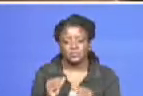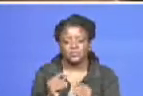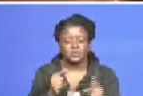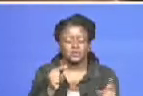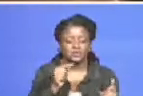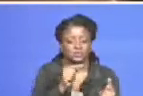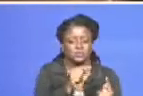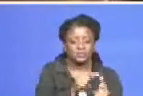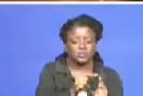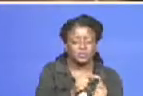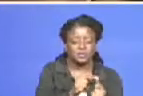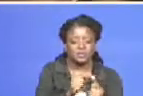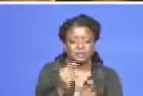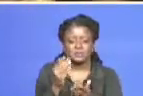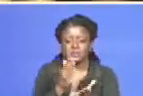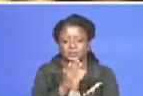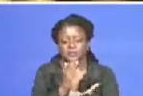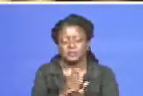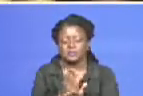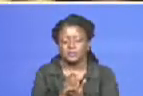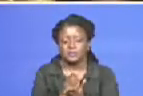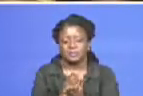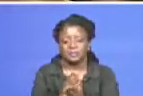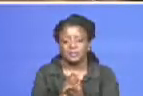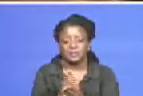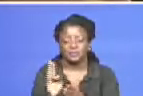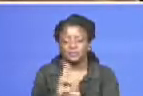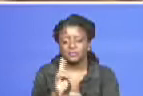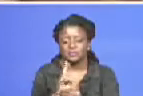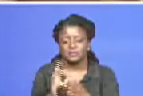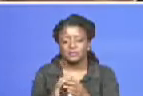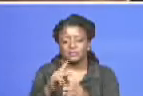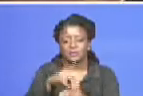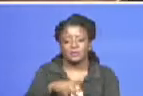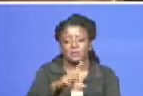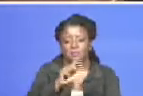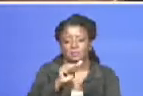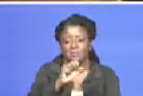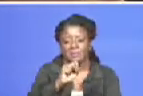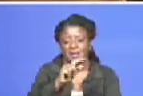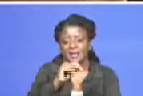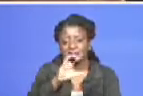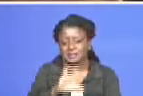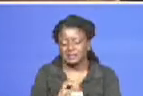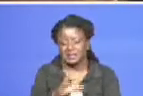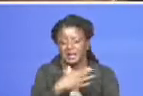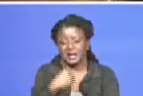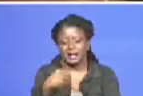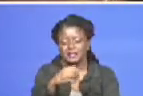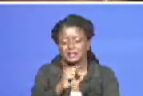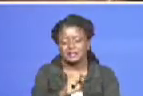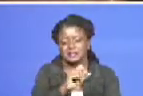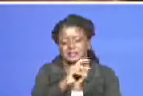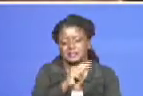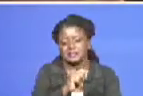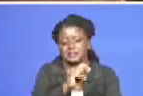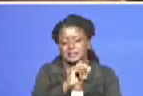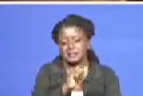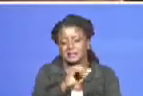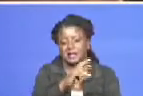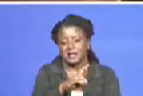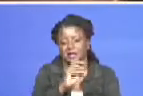plastic and styrofoam products in order to preserve our environment. And the committee has taken the initiative